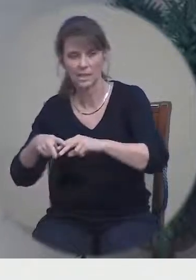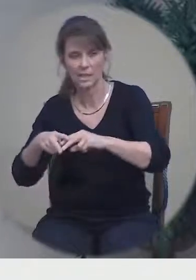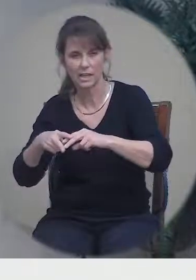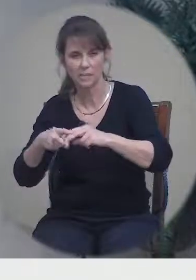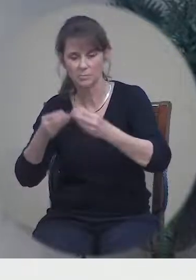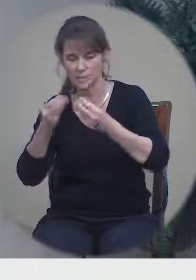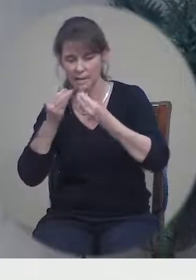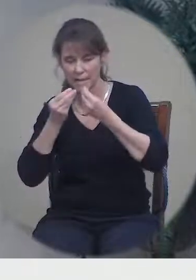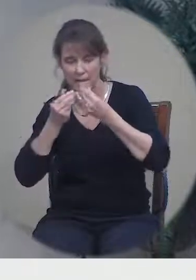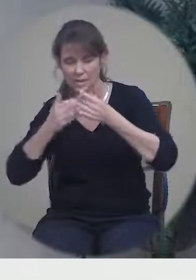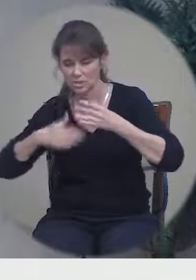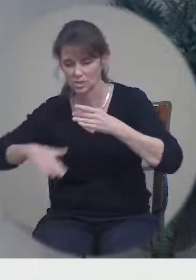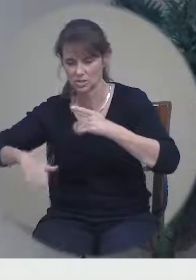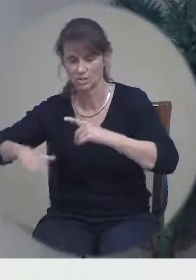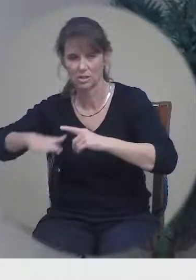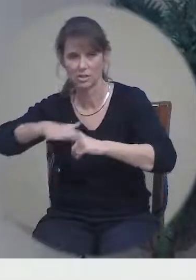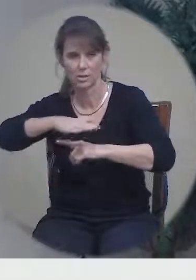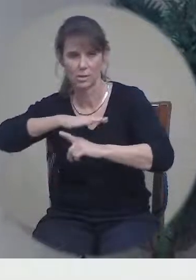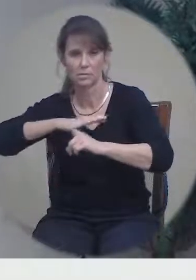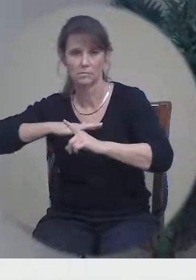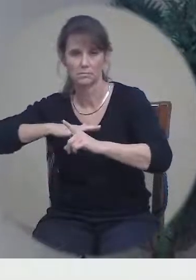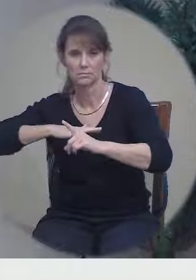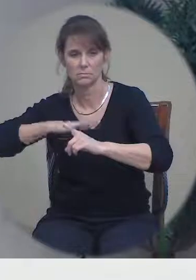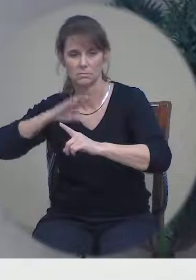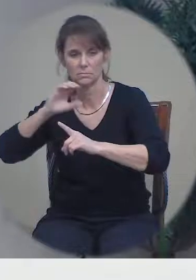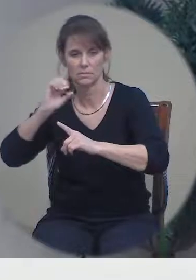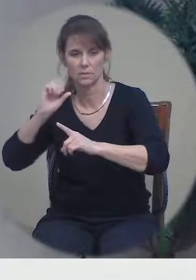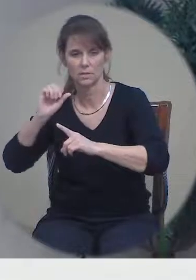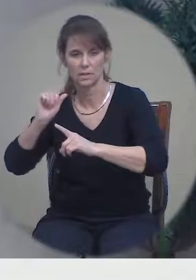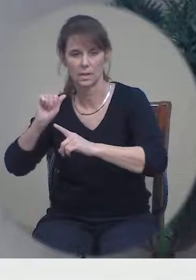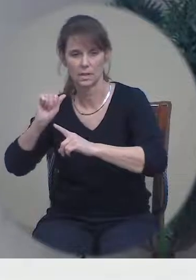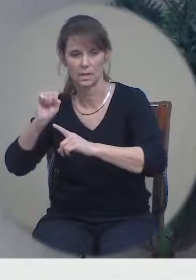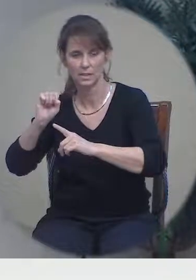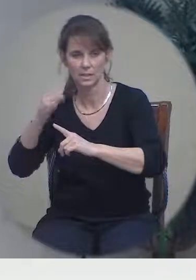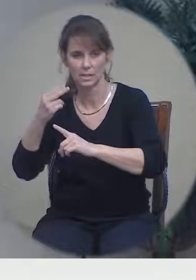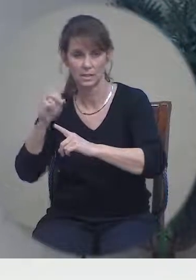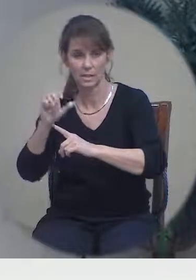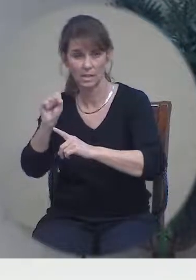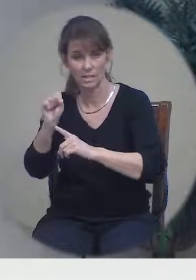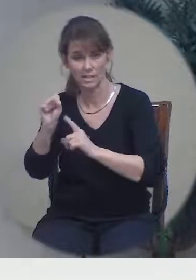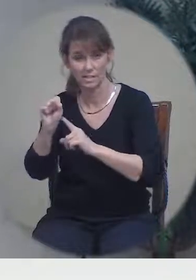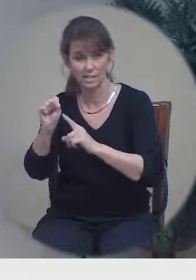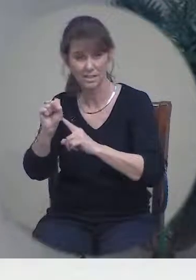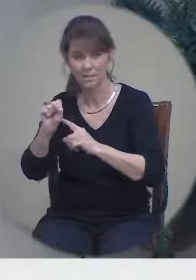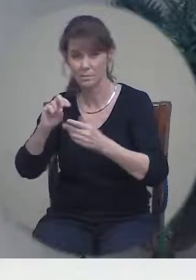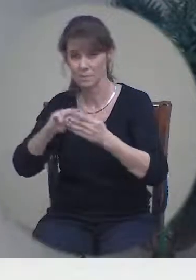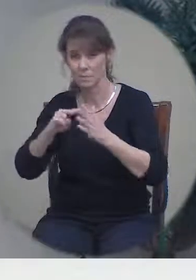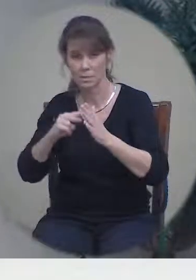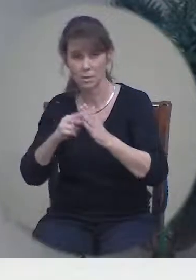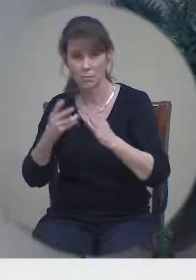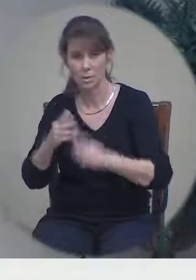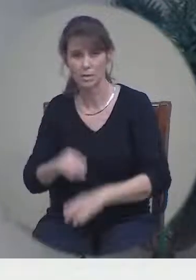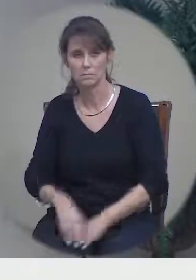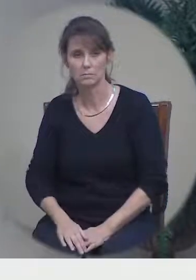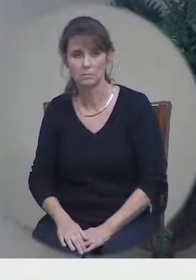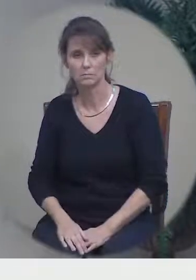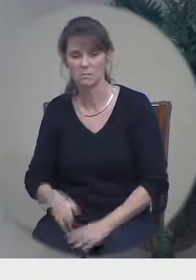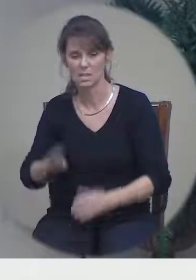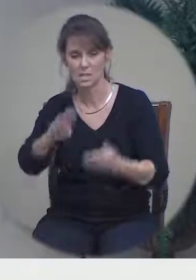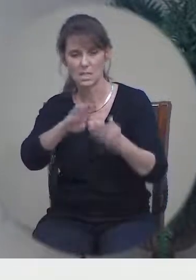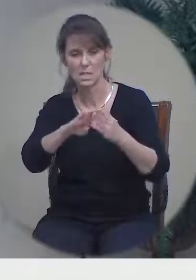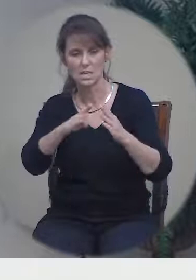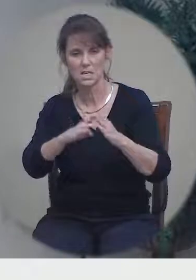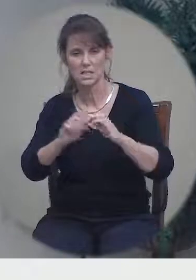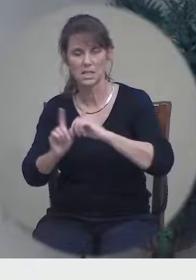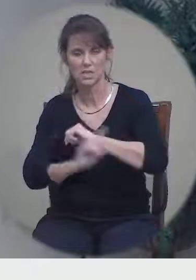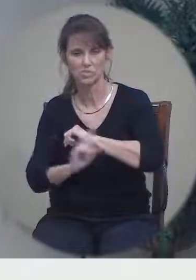the ashes was, some people say dung heap, but it's more likely it was the city dump where people